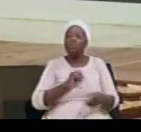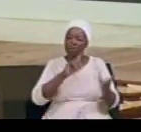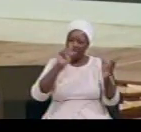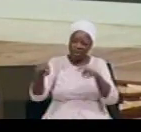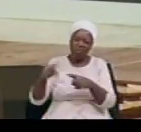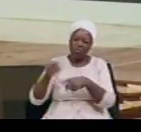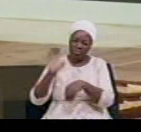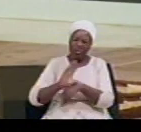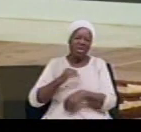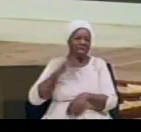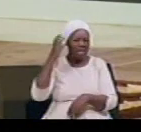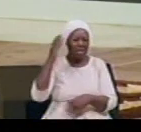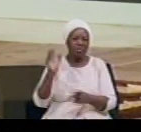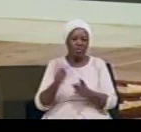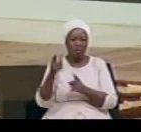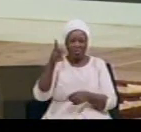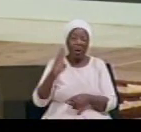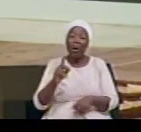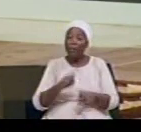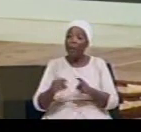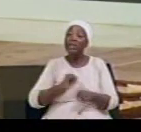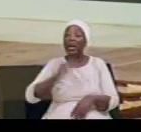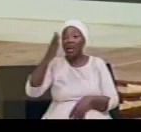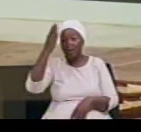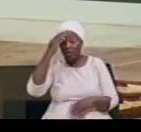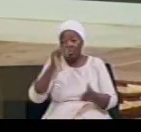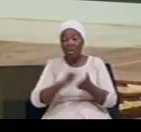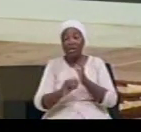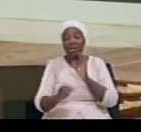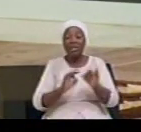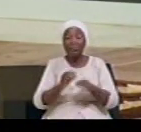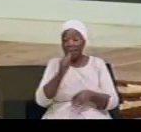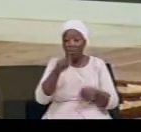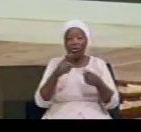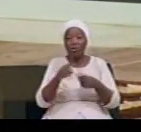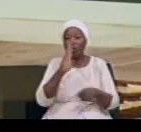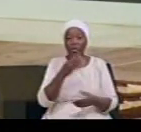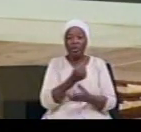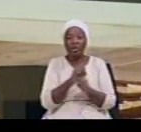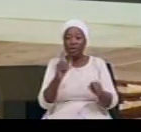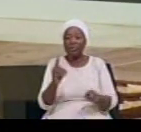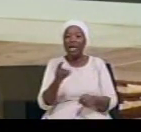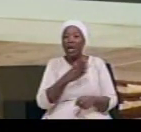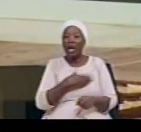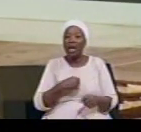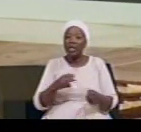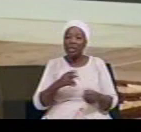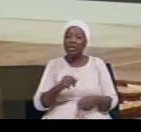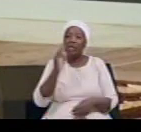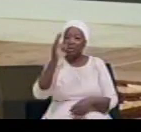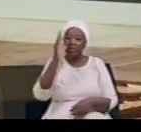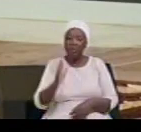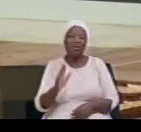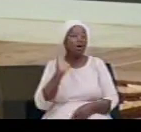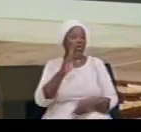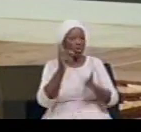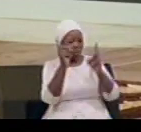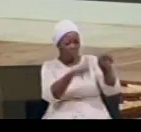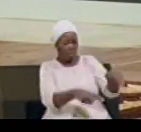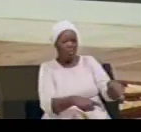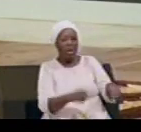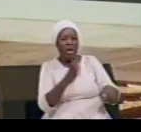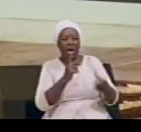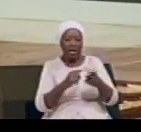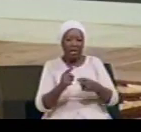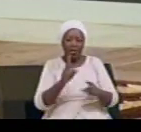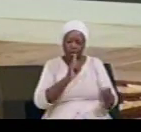of God, but I know if I'm going to be saved, an evangelist will come and talk to